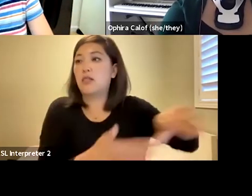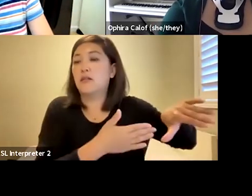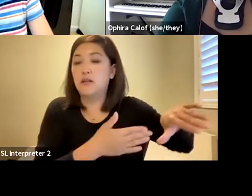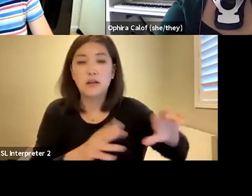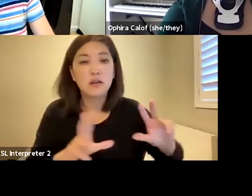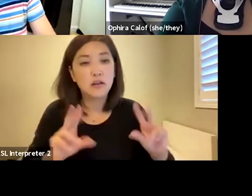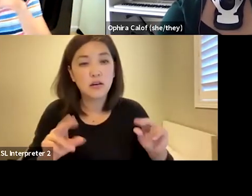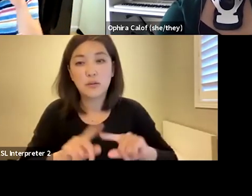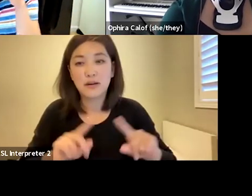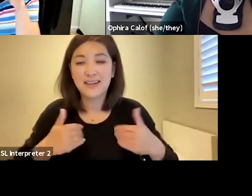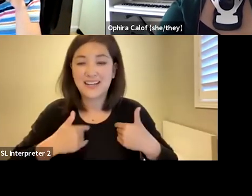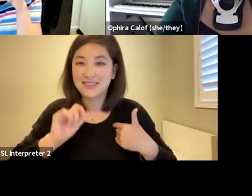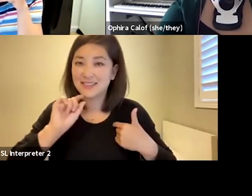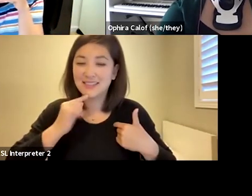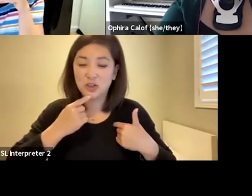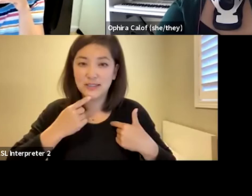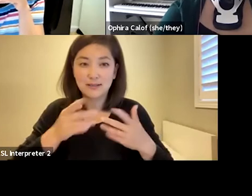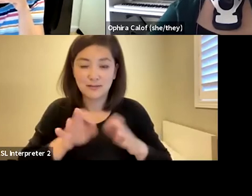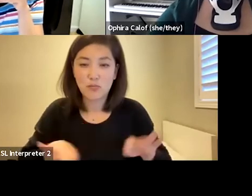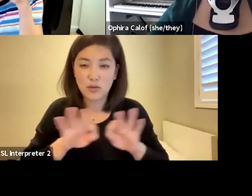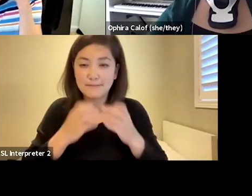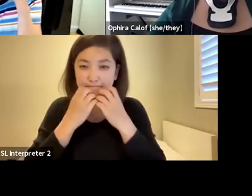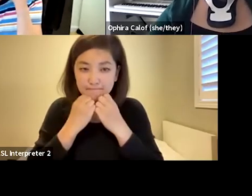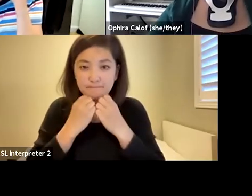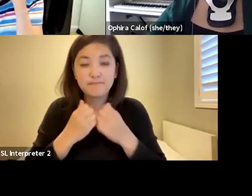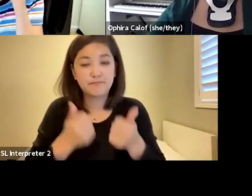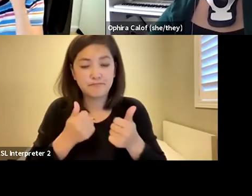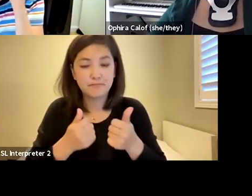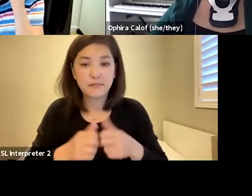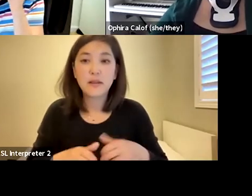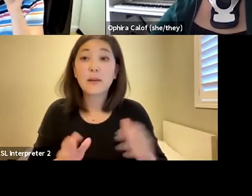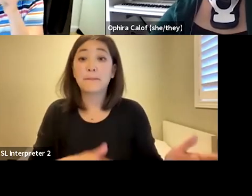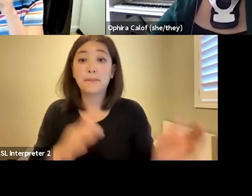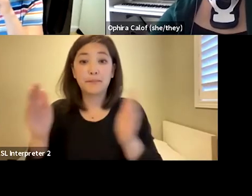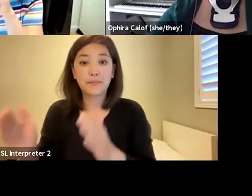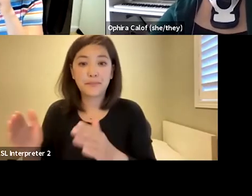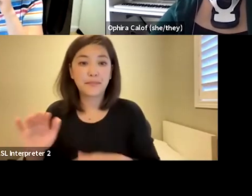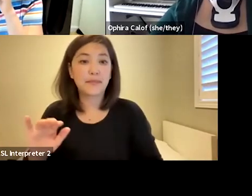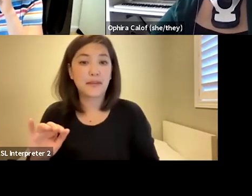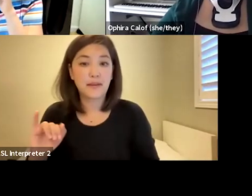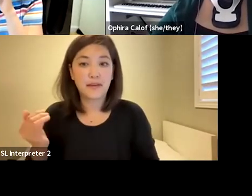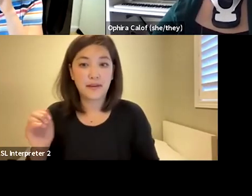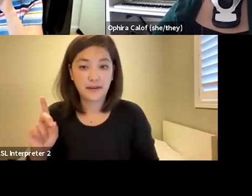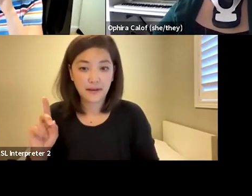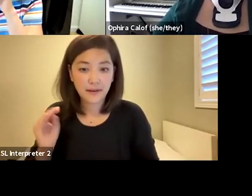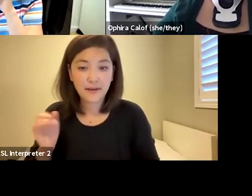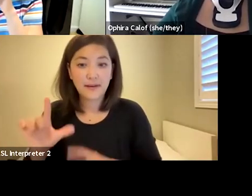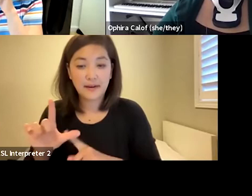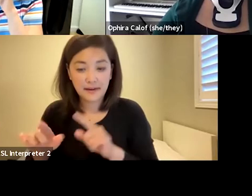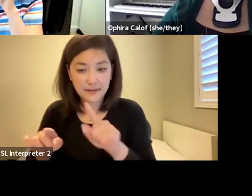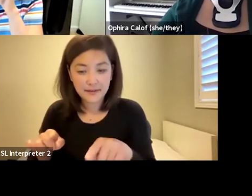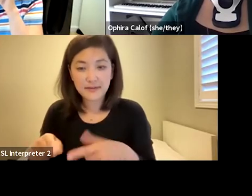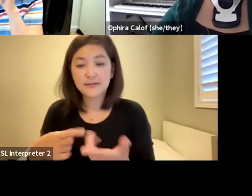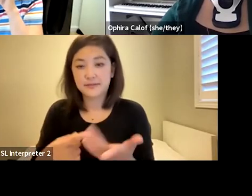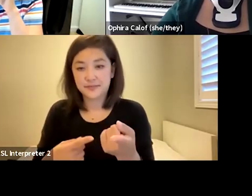I'd like to ask as a follow-up question, because Hadiel, you brought up bringing out some of the nuances in culture. What do you